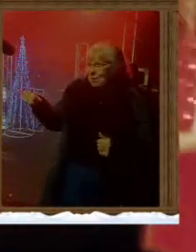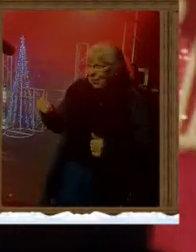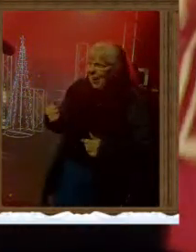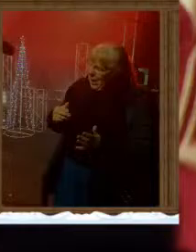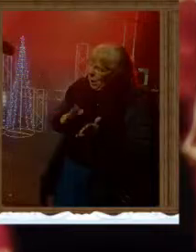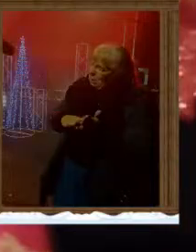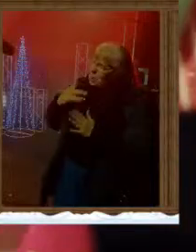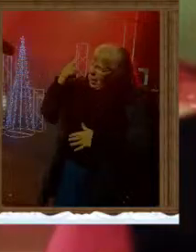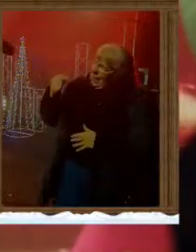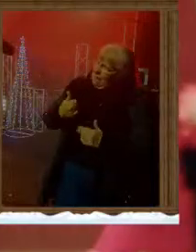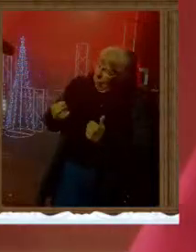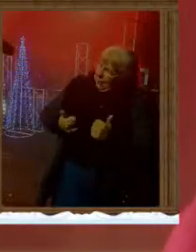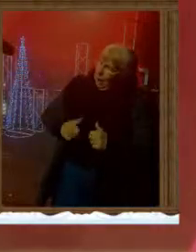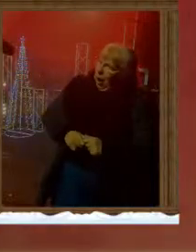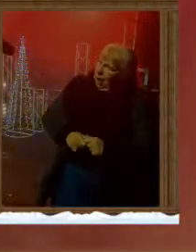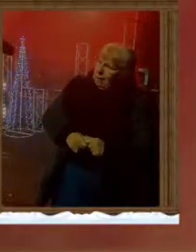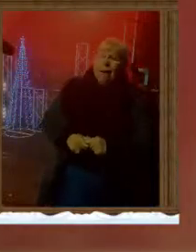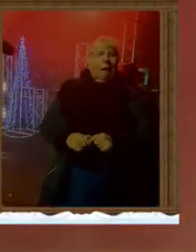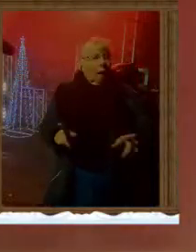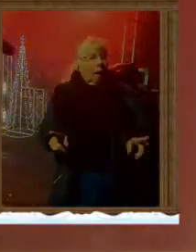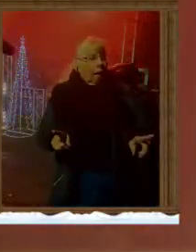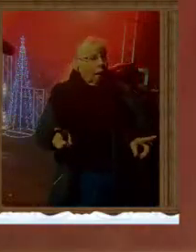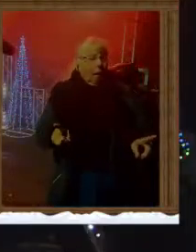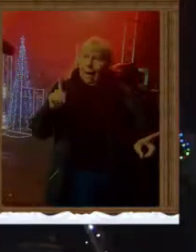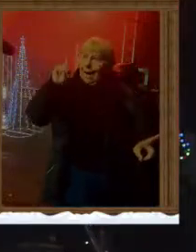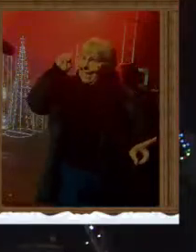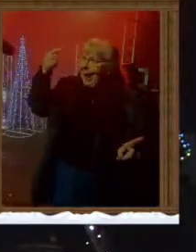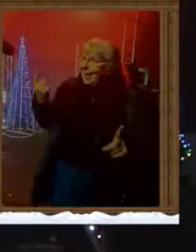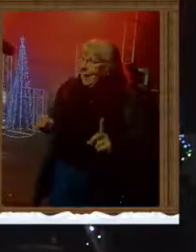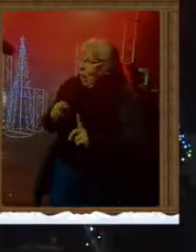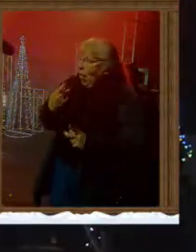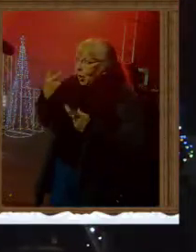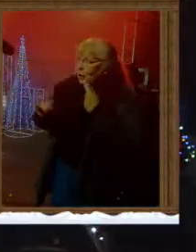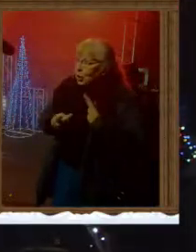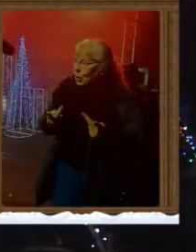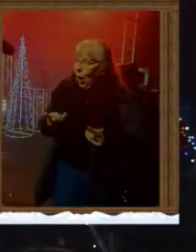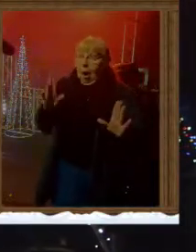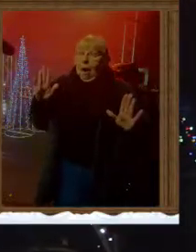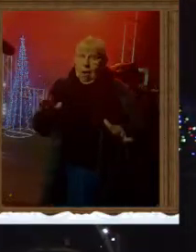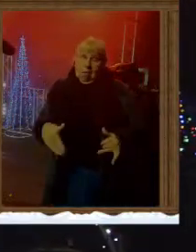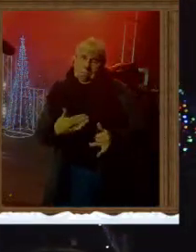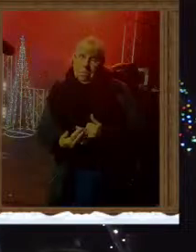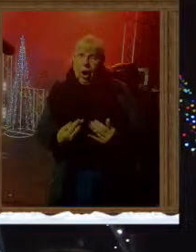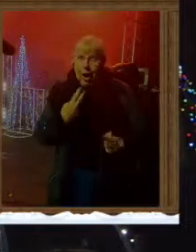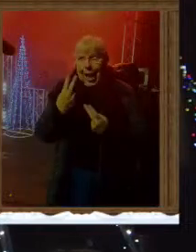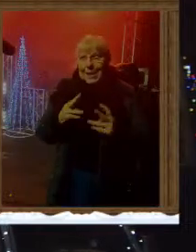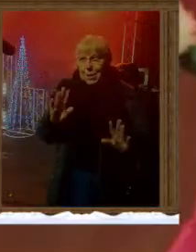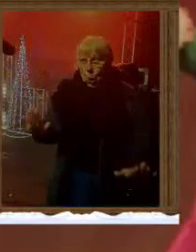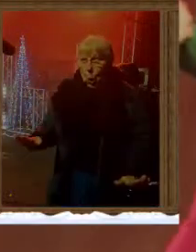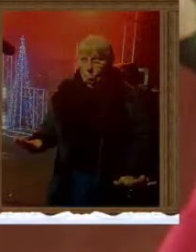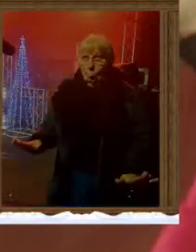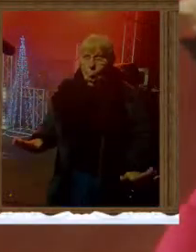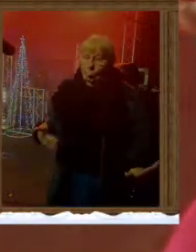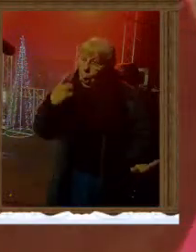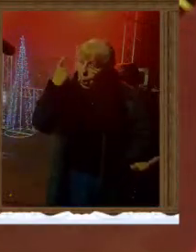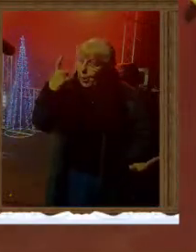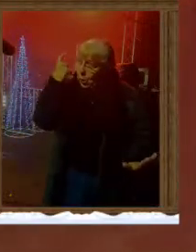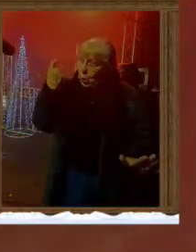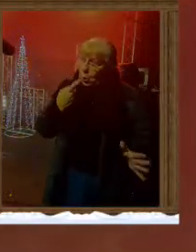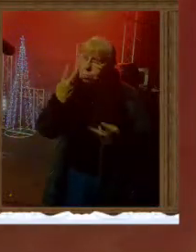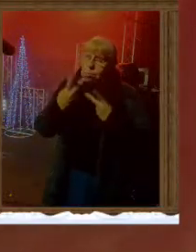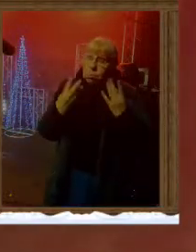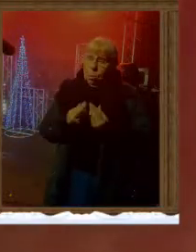Michelle. Well done. Thanks. That gives me an idea for another song. It's going to be our last song, though, folks. So do you think you could all sing with